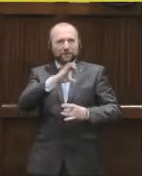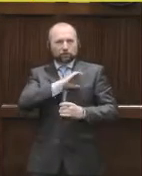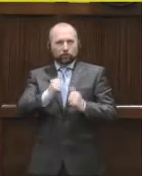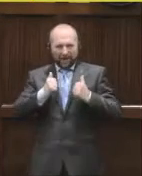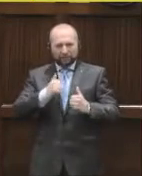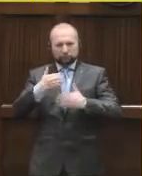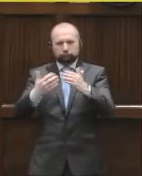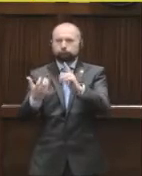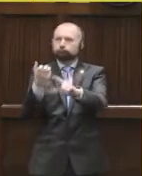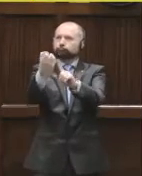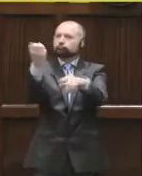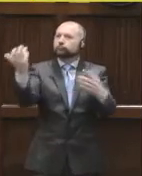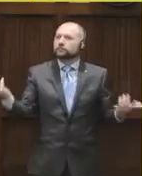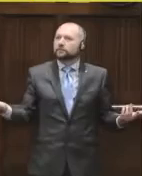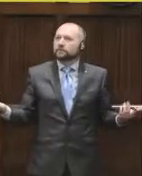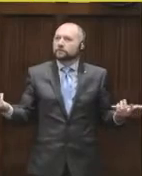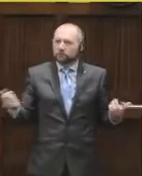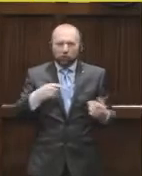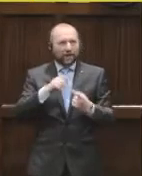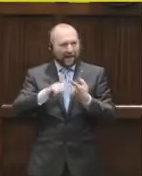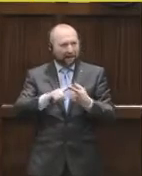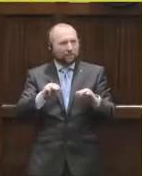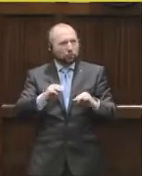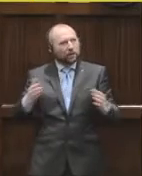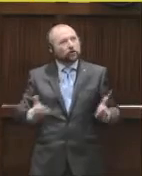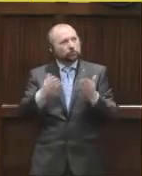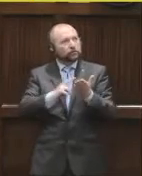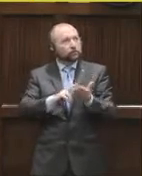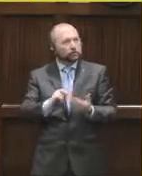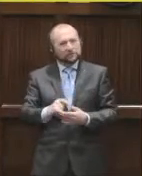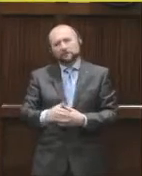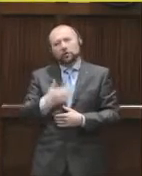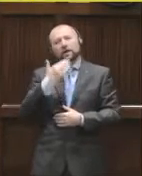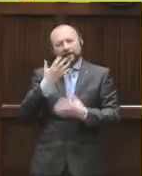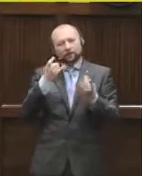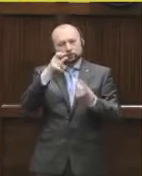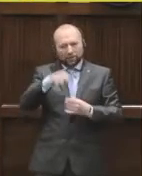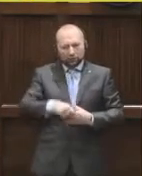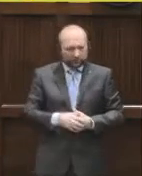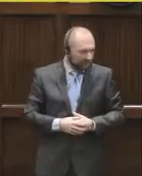implemented and encouraged, and they will be embraced.